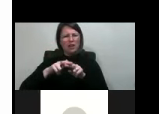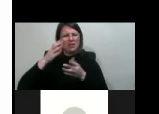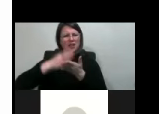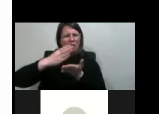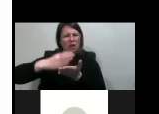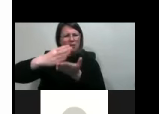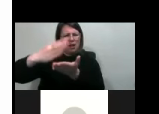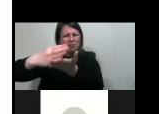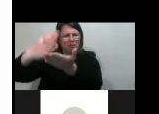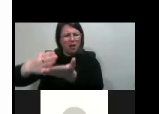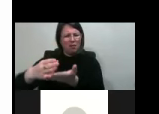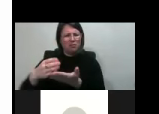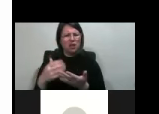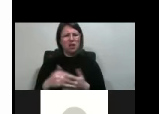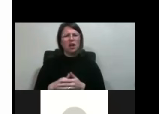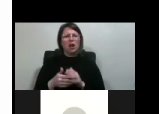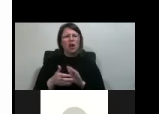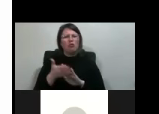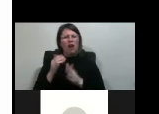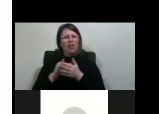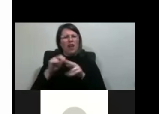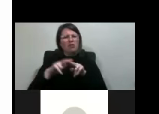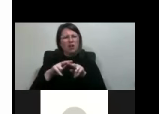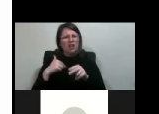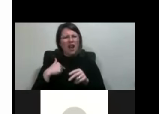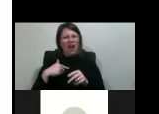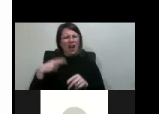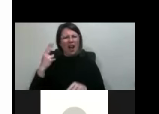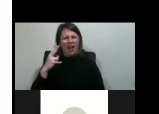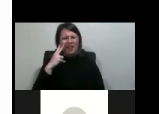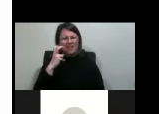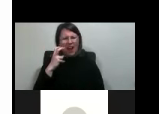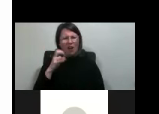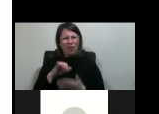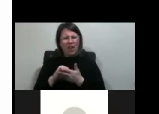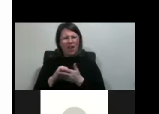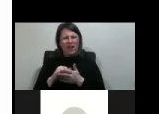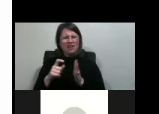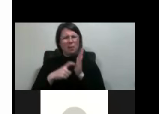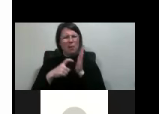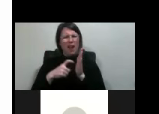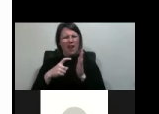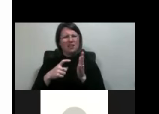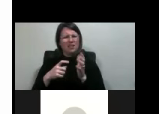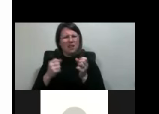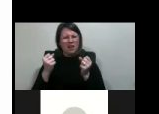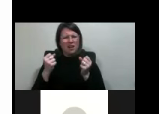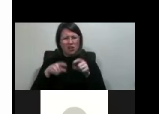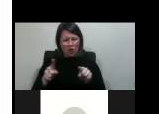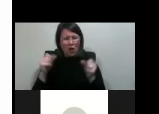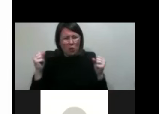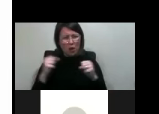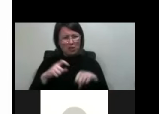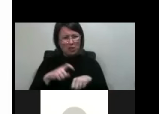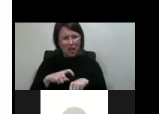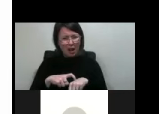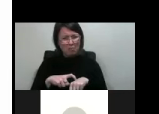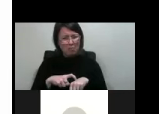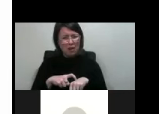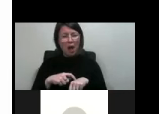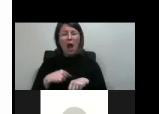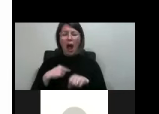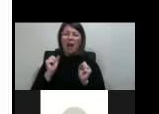Beverly. And I highly doubt that demand between North Station and Beverly is that high during the winter. I could